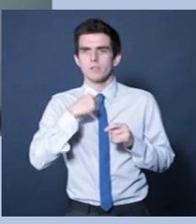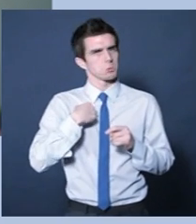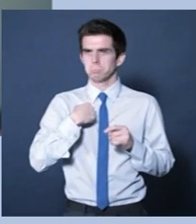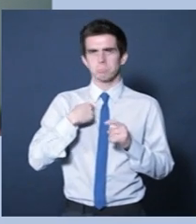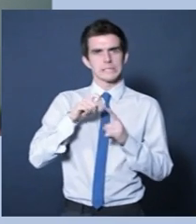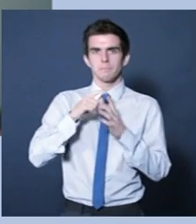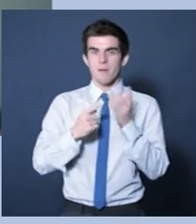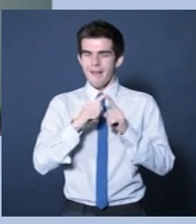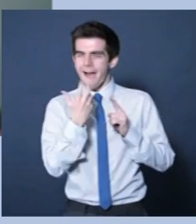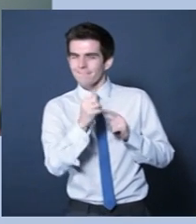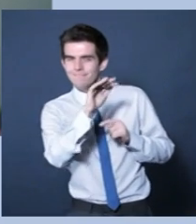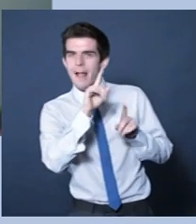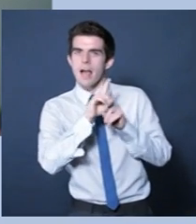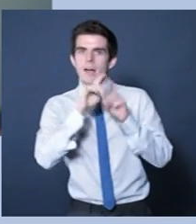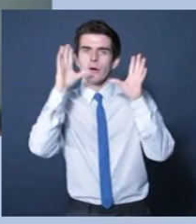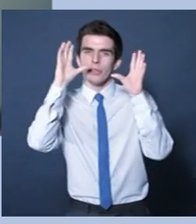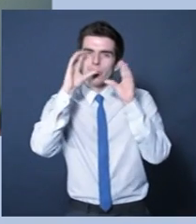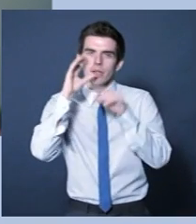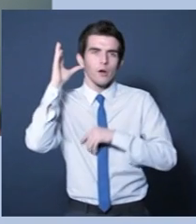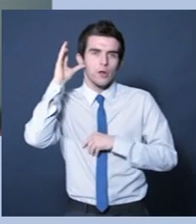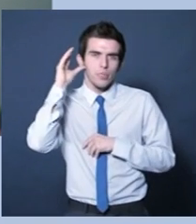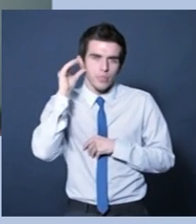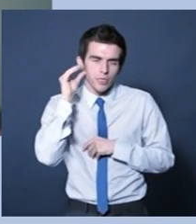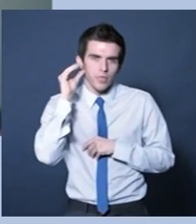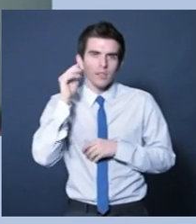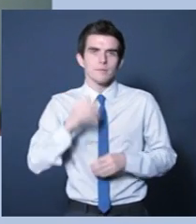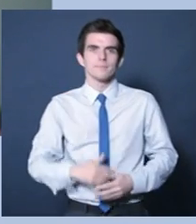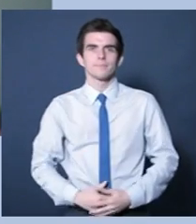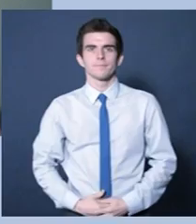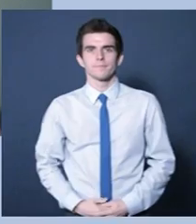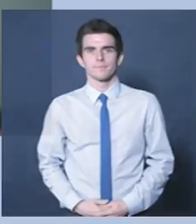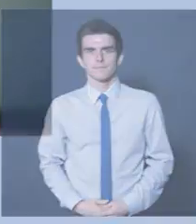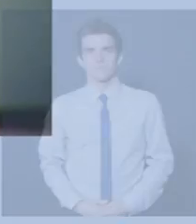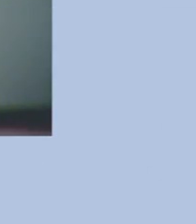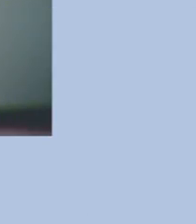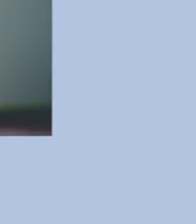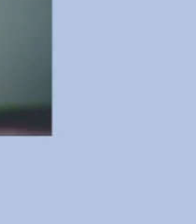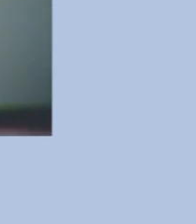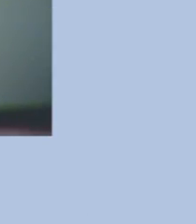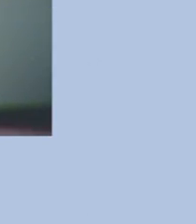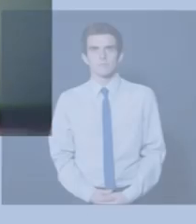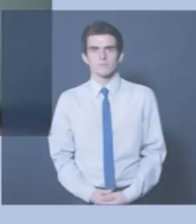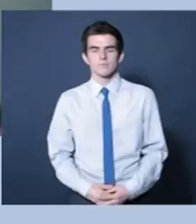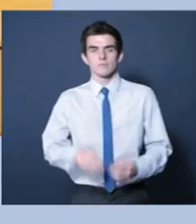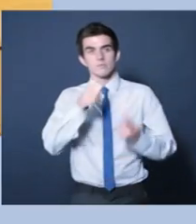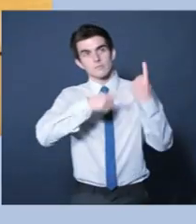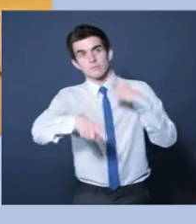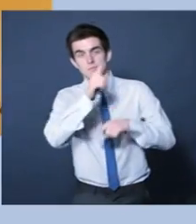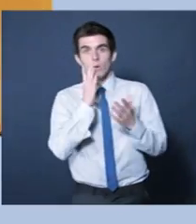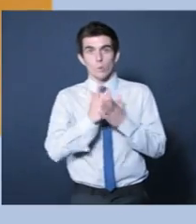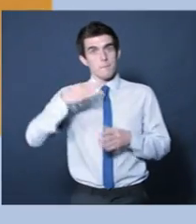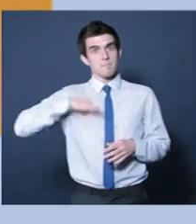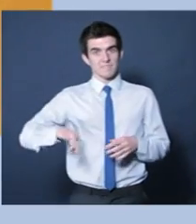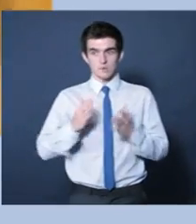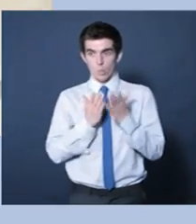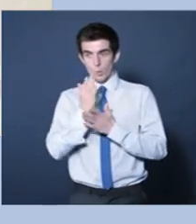consider themselves disabled, but maybe have difficulty with their sight. They're maybe not hearing as well as they used to.